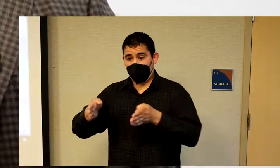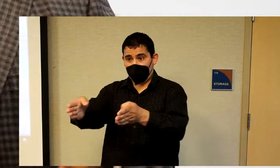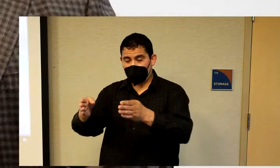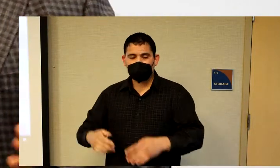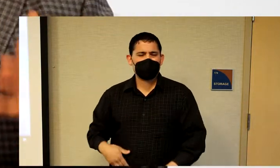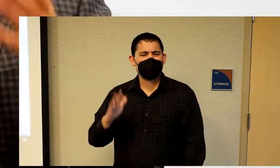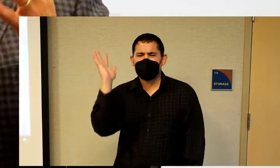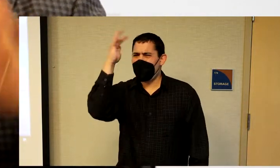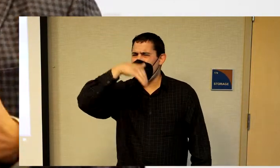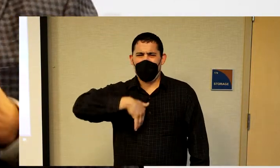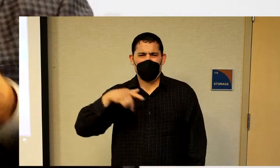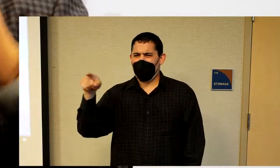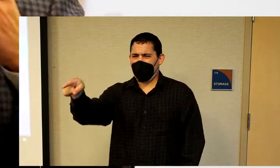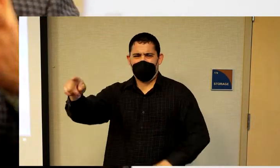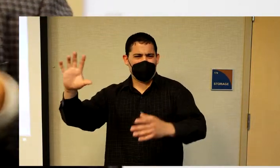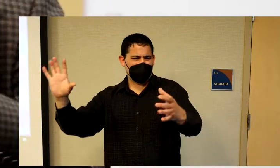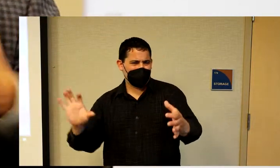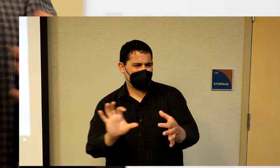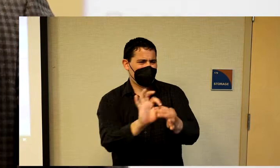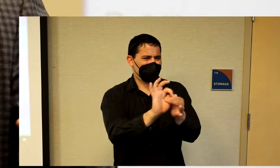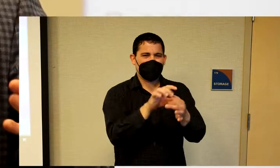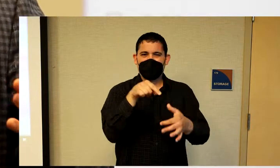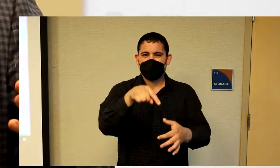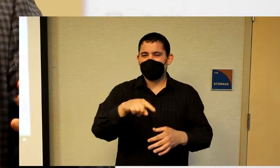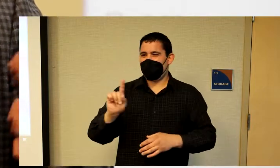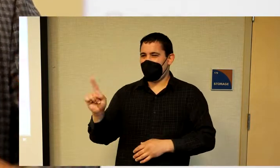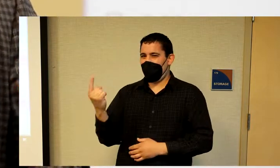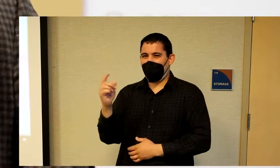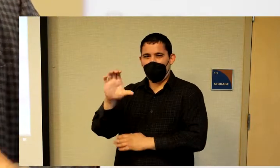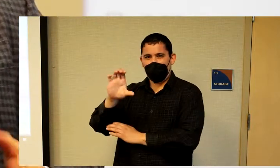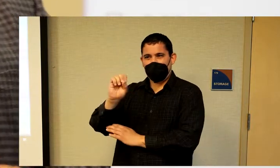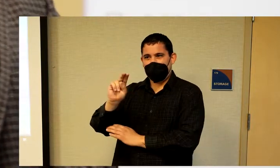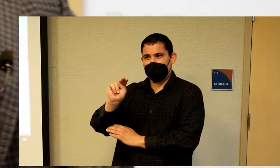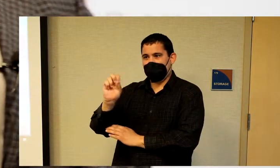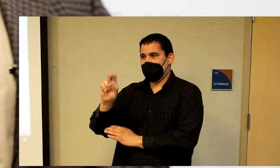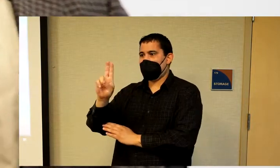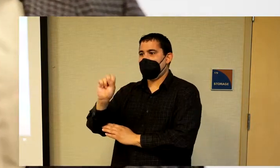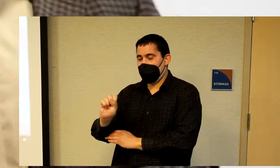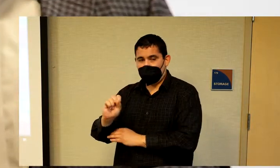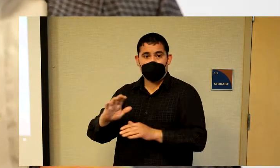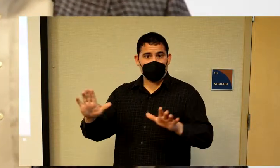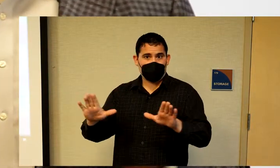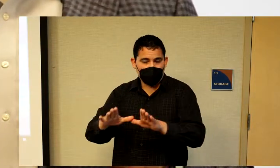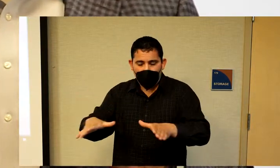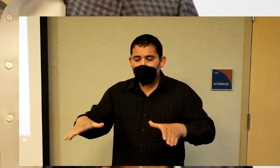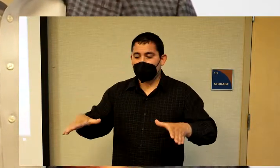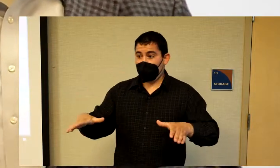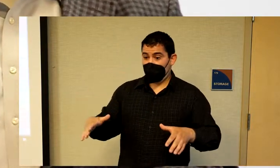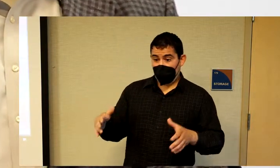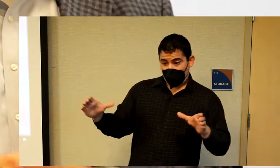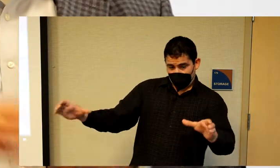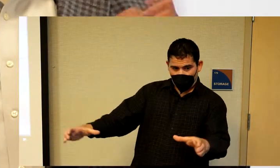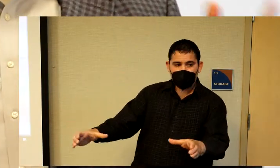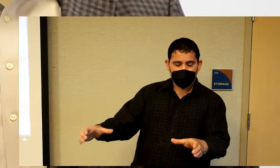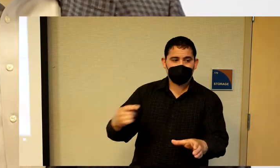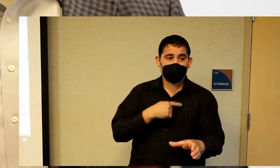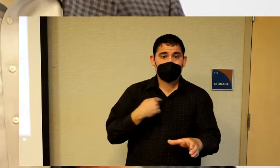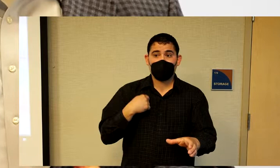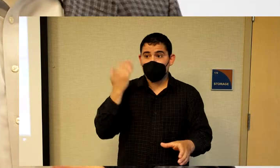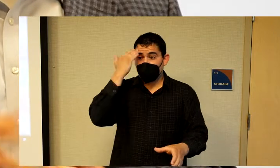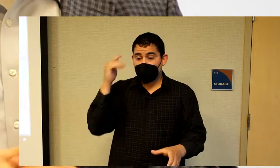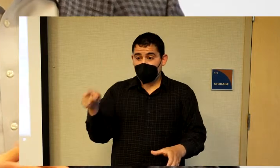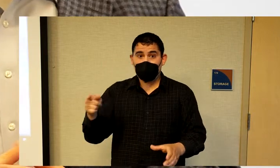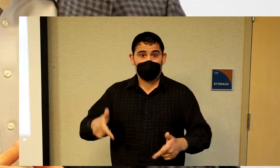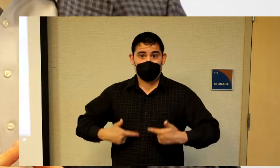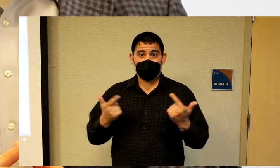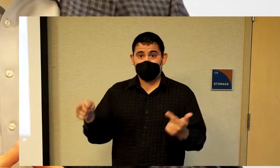to some census block along 1st Street in Visalia. If all we know about that person is they live in Visalia, they get randomly assigned in